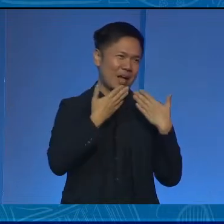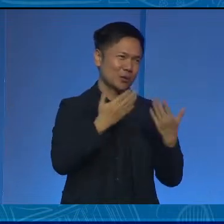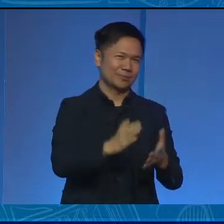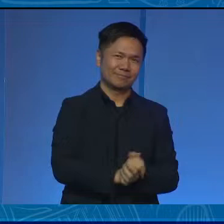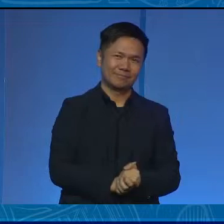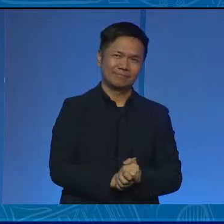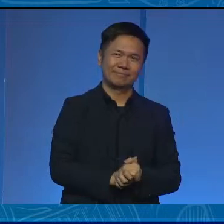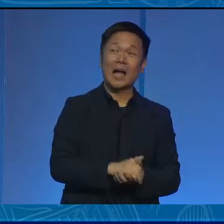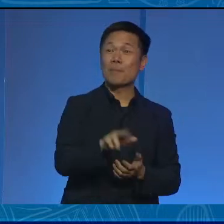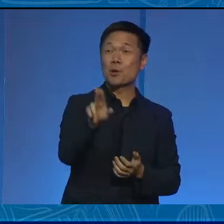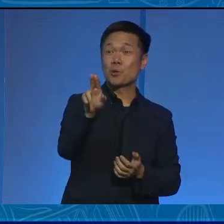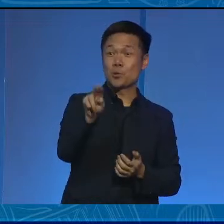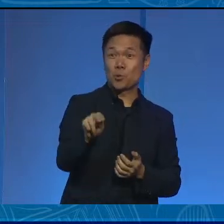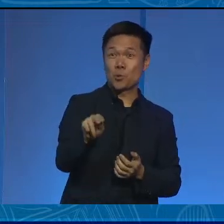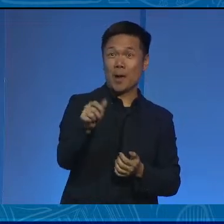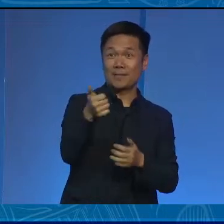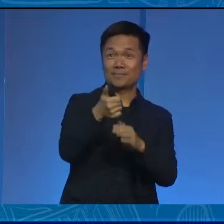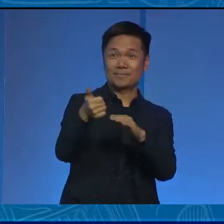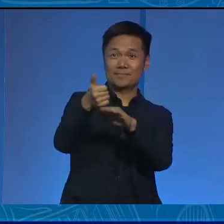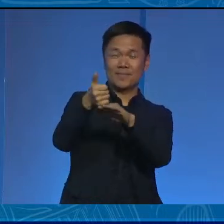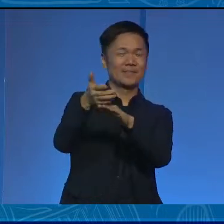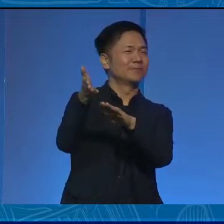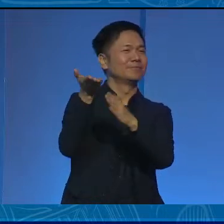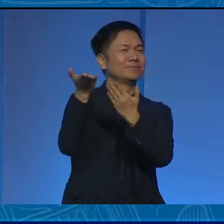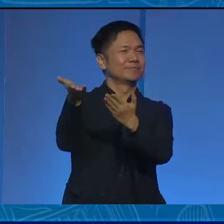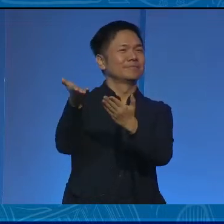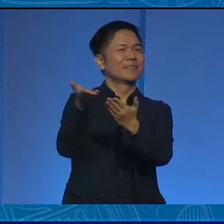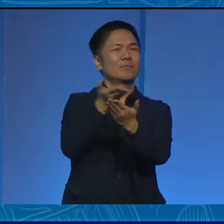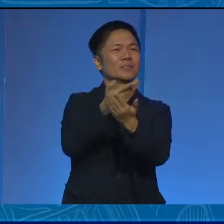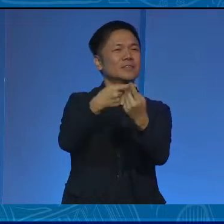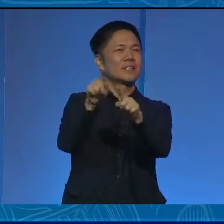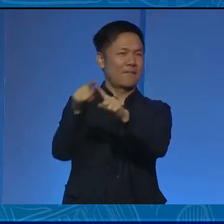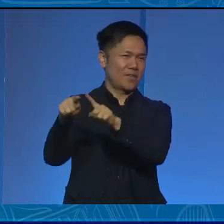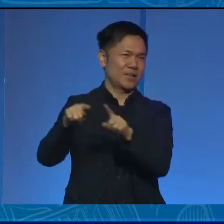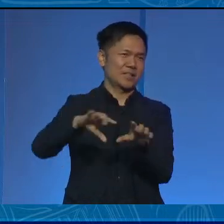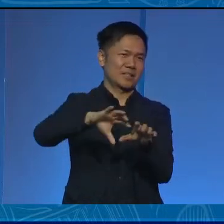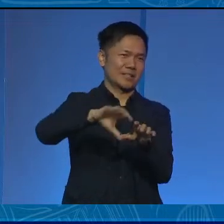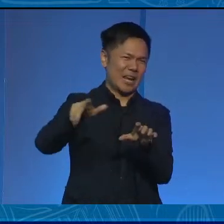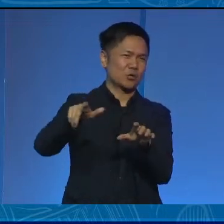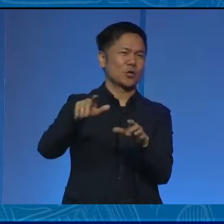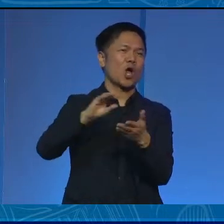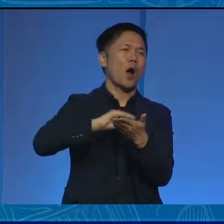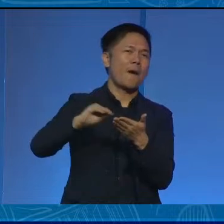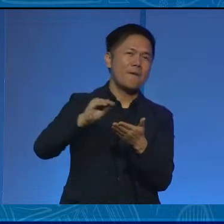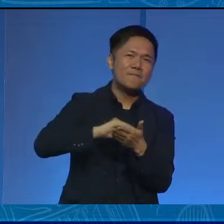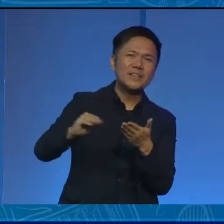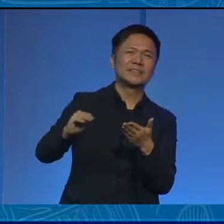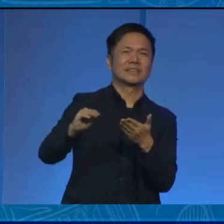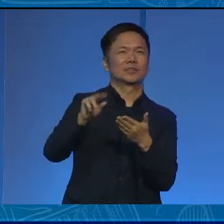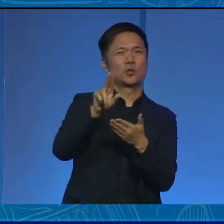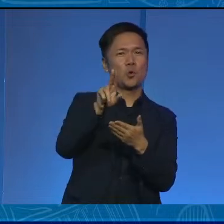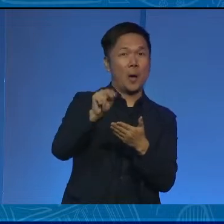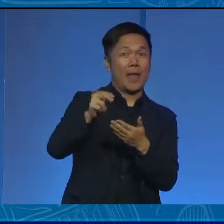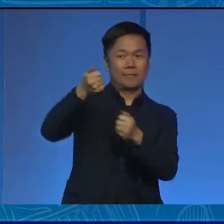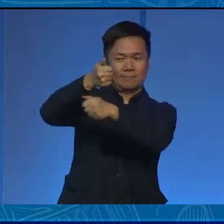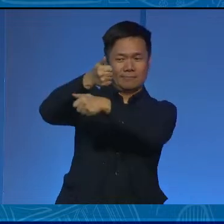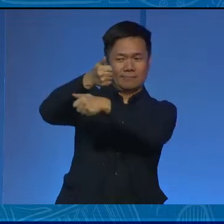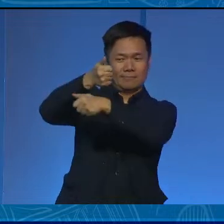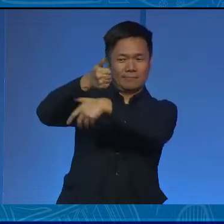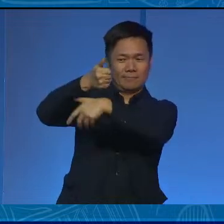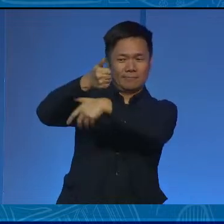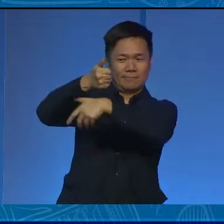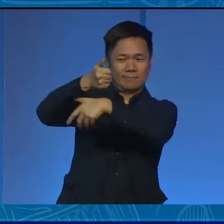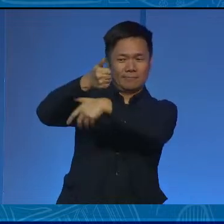colleagues, senior representation, colleagues from many country offices, many agencies who traveled here. We want to